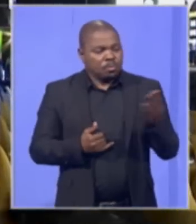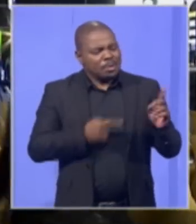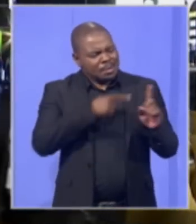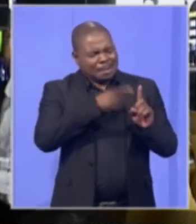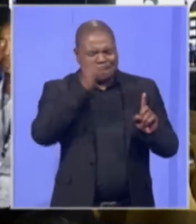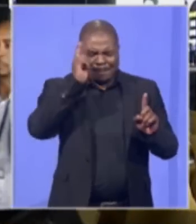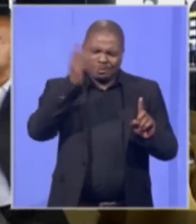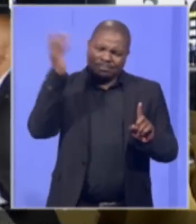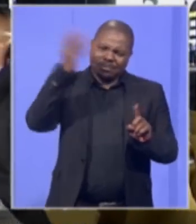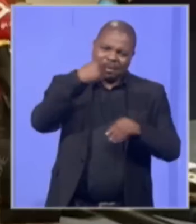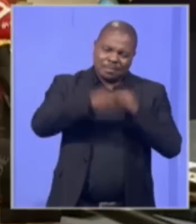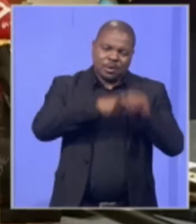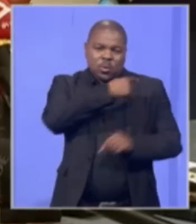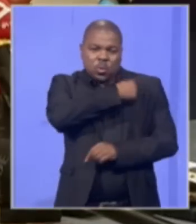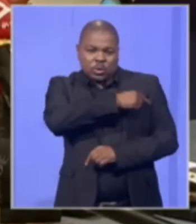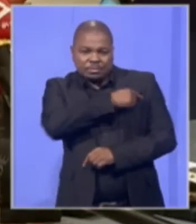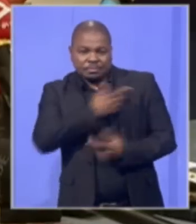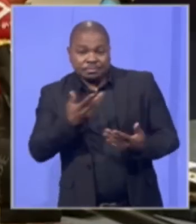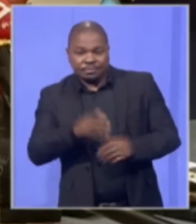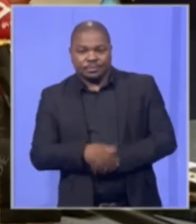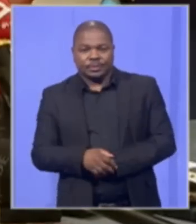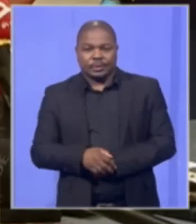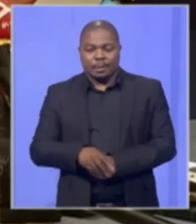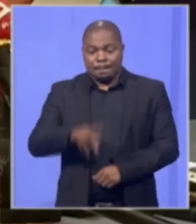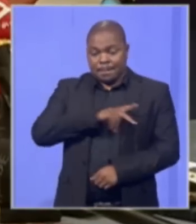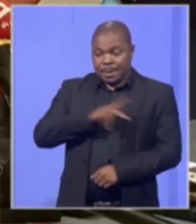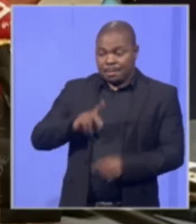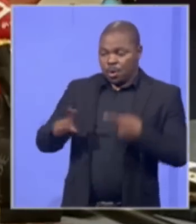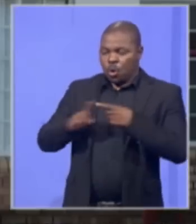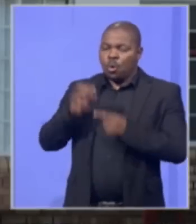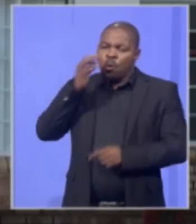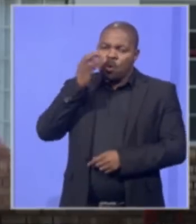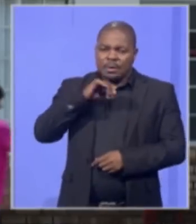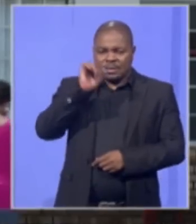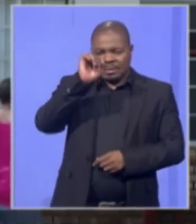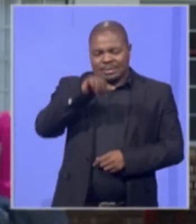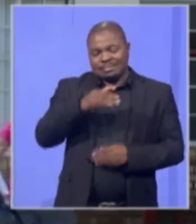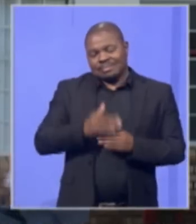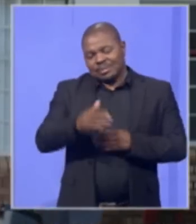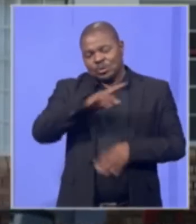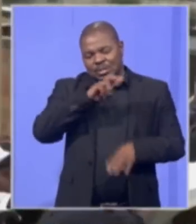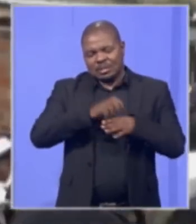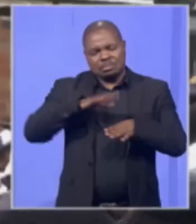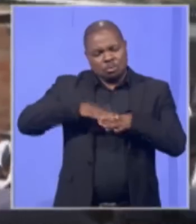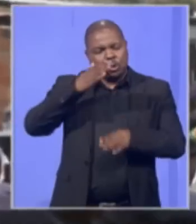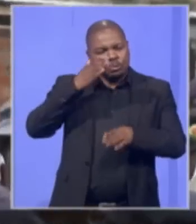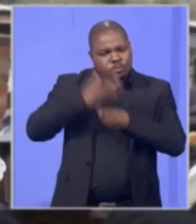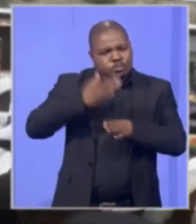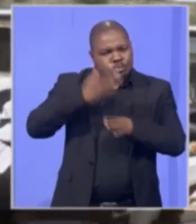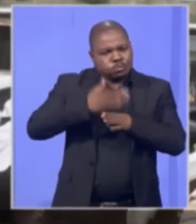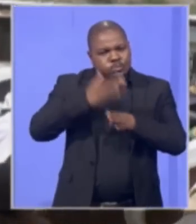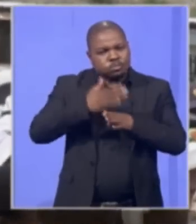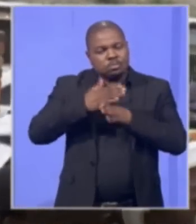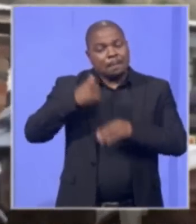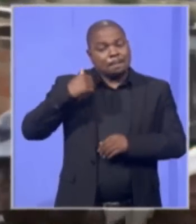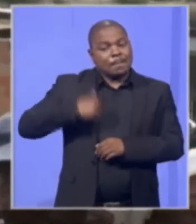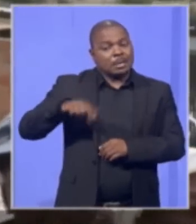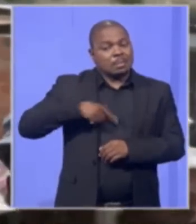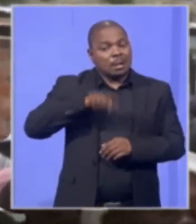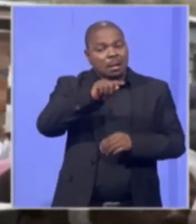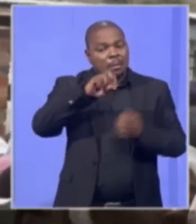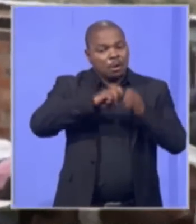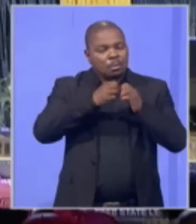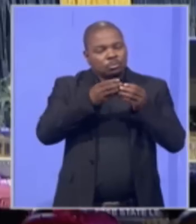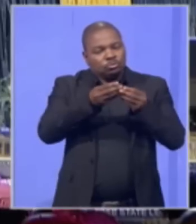taba tsa dipetlele. Le tsoga Mothahe wa mogetse gore go santse go tlhoka go dira go le gontsi go rarabolola bo masepala ba ba